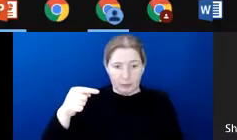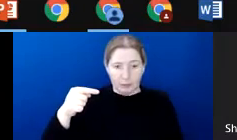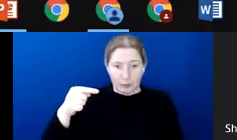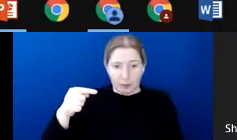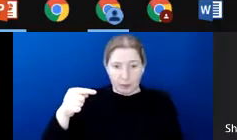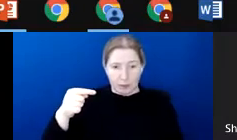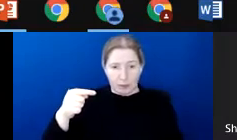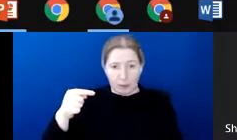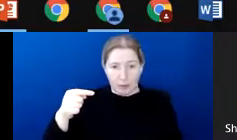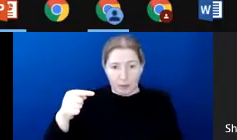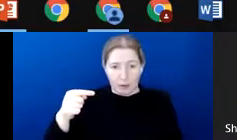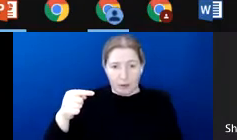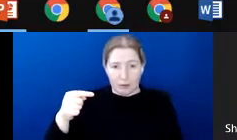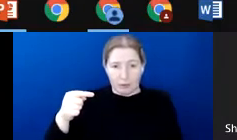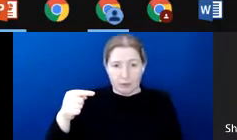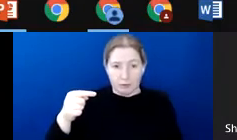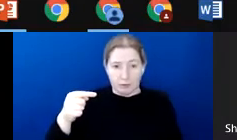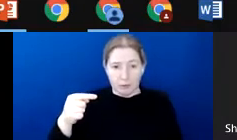expense.